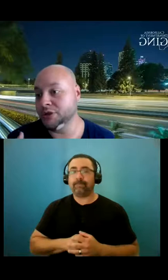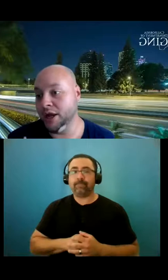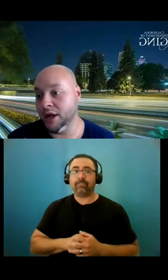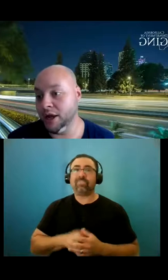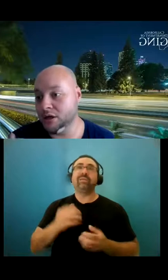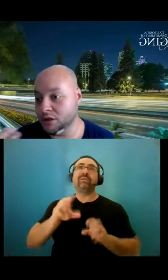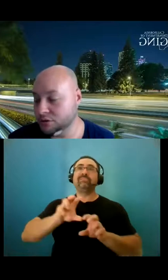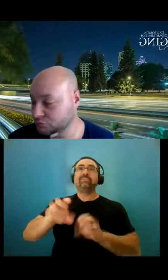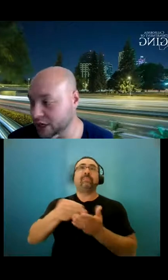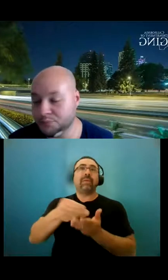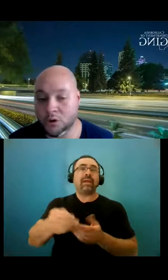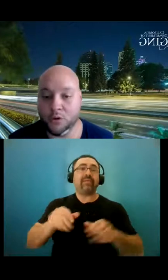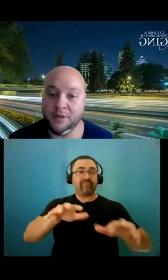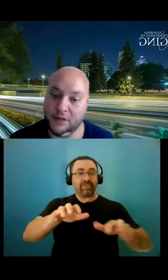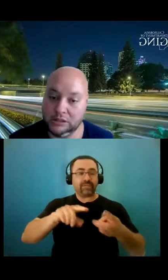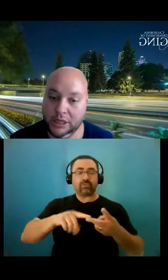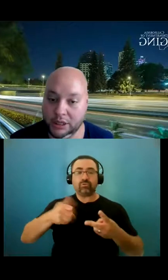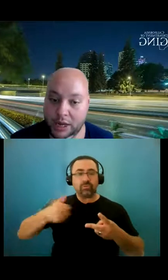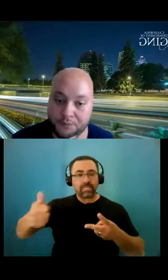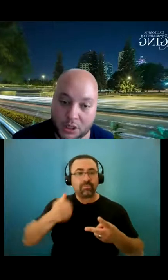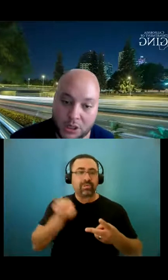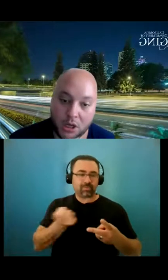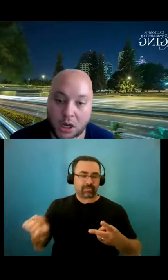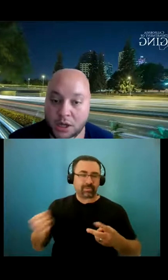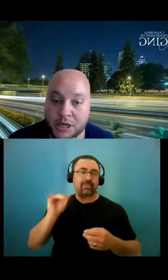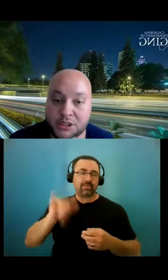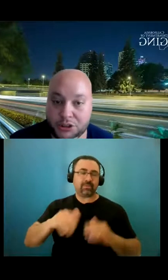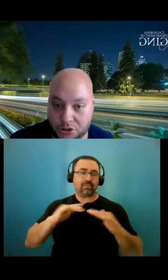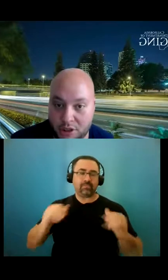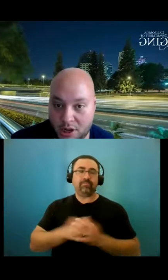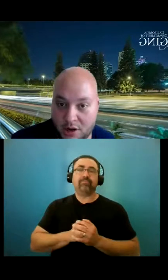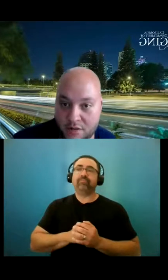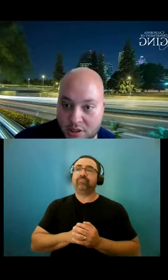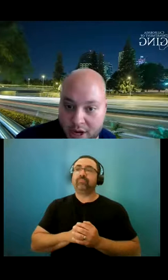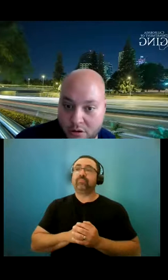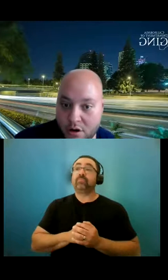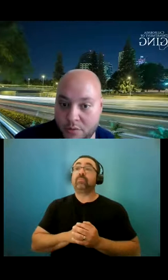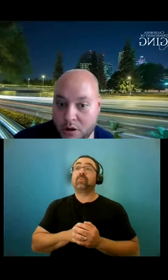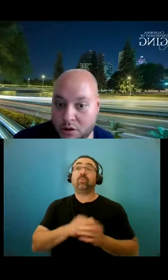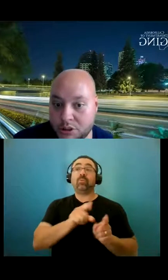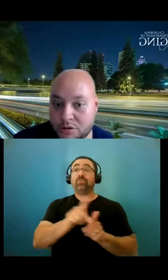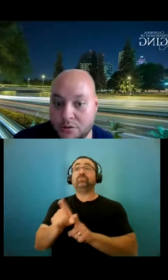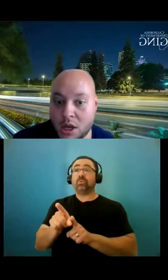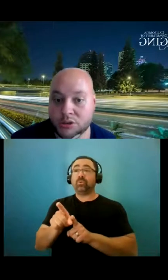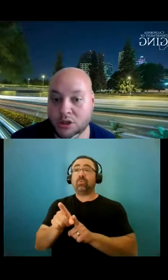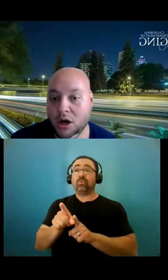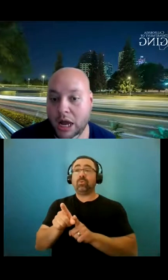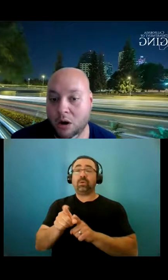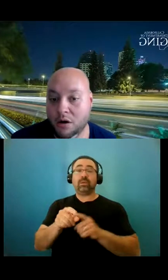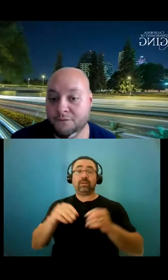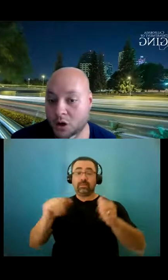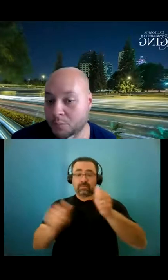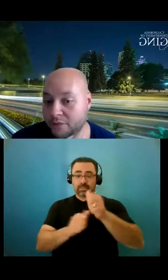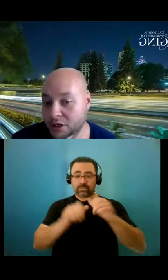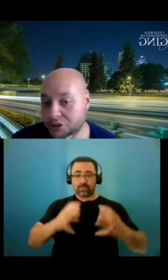freezers and transport equipment, things like that. Additionally, in this category, we also saw